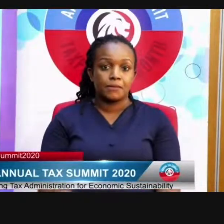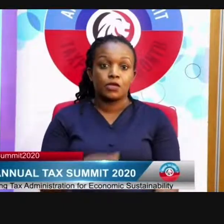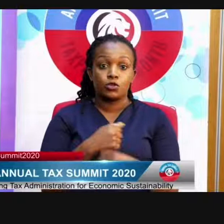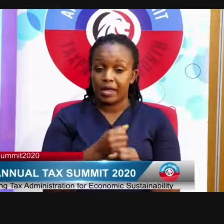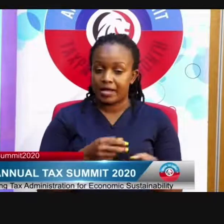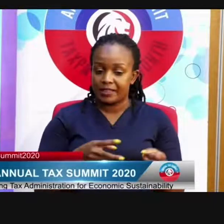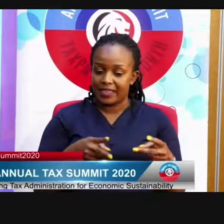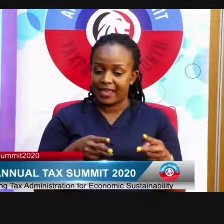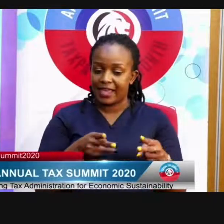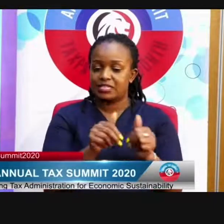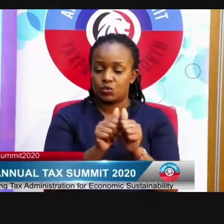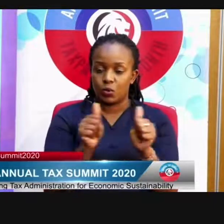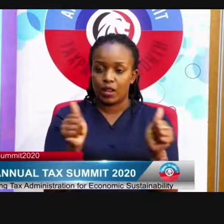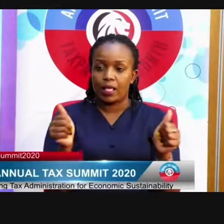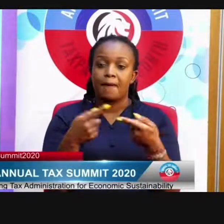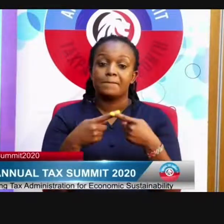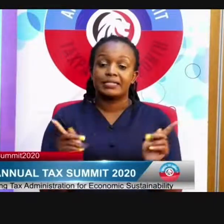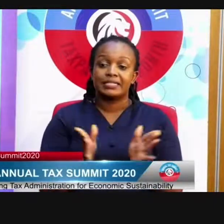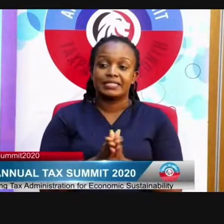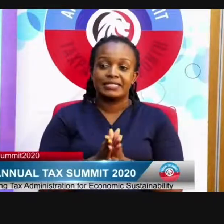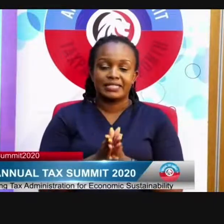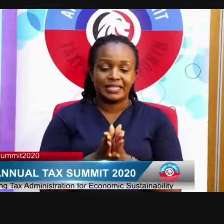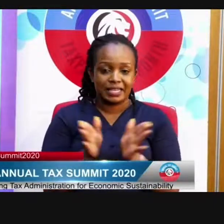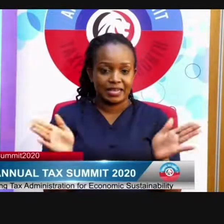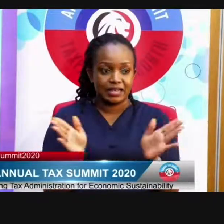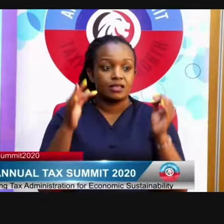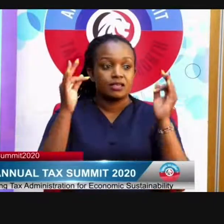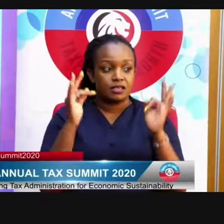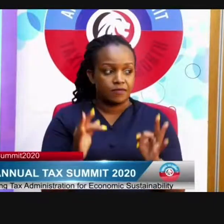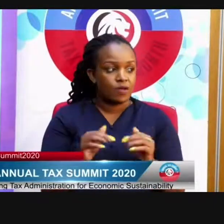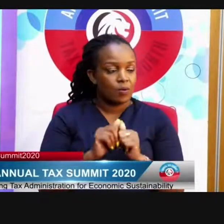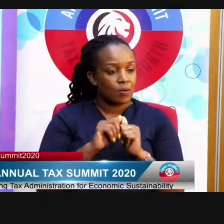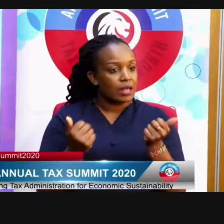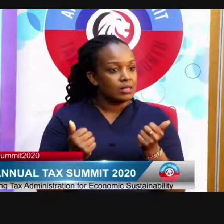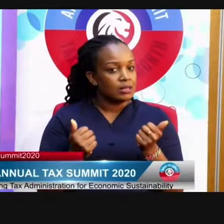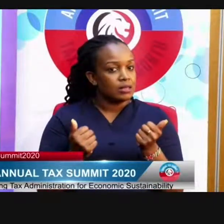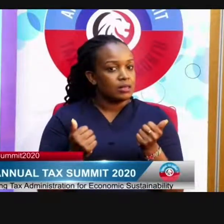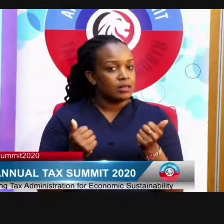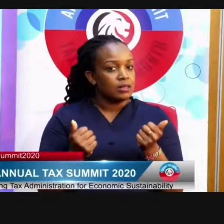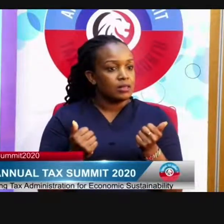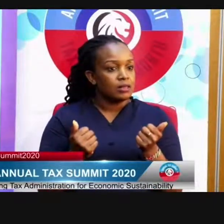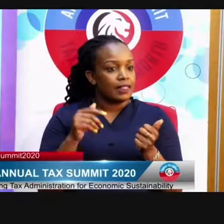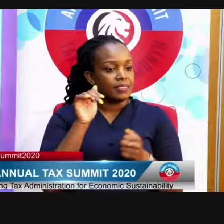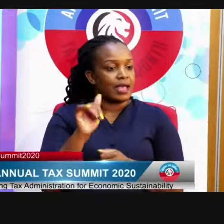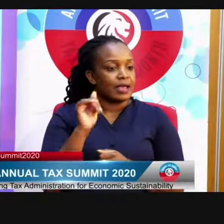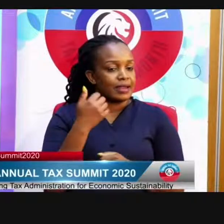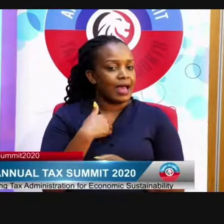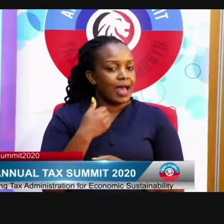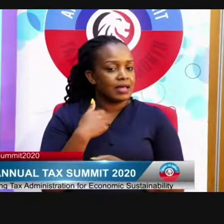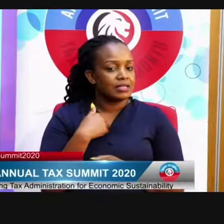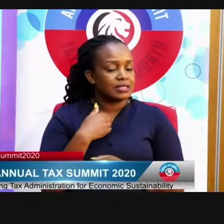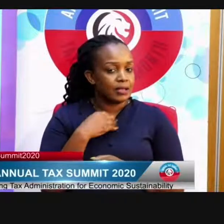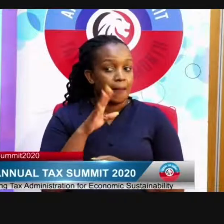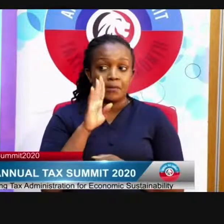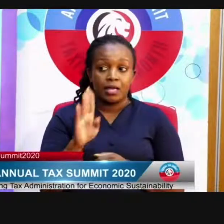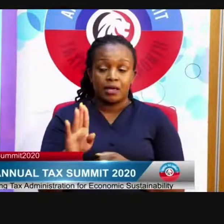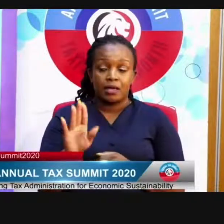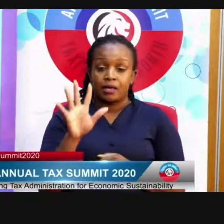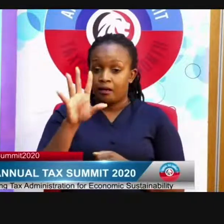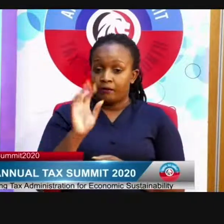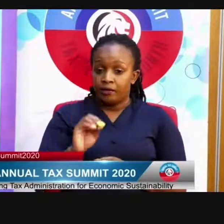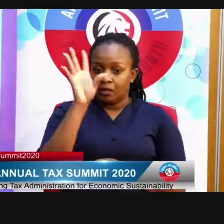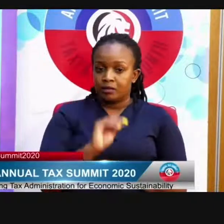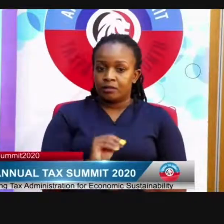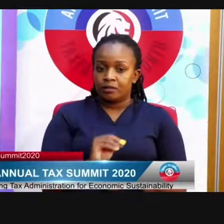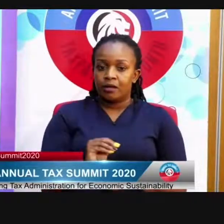generally, if you are happy, you accept and you are filed. And that has been a 50% growth from last year, where we only